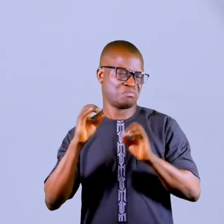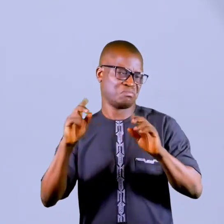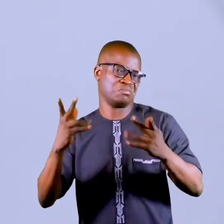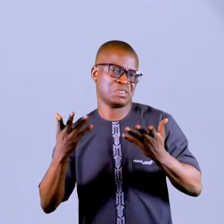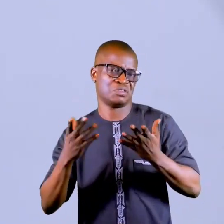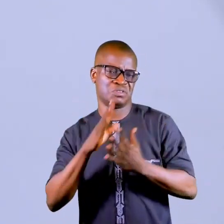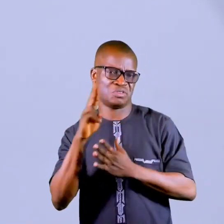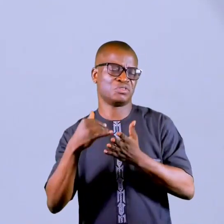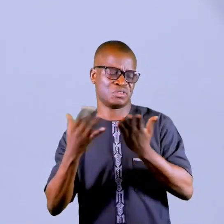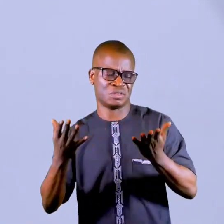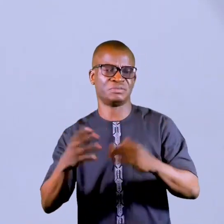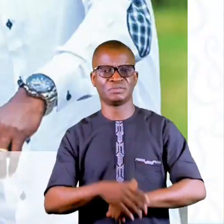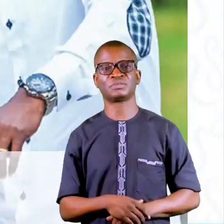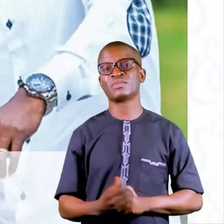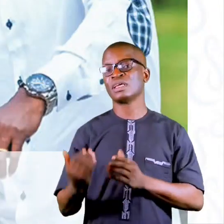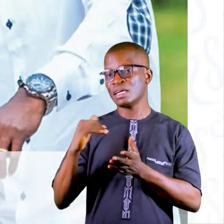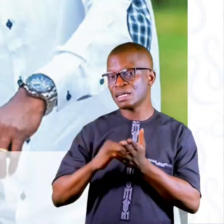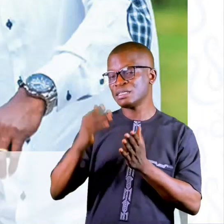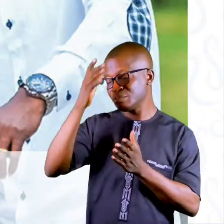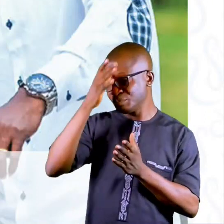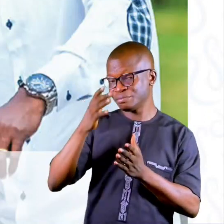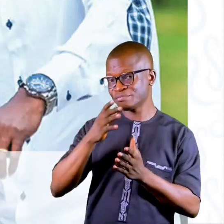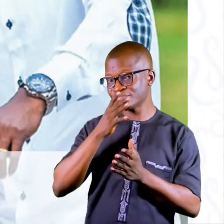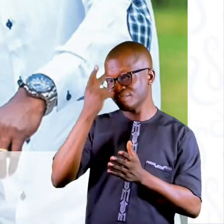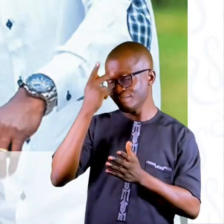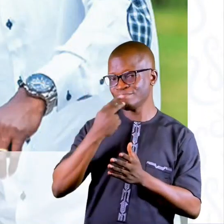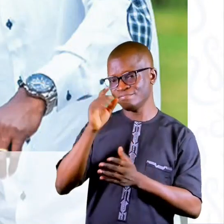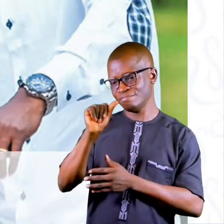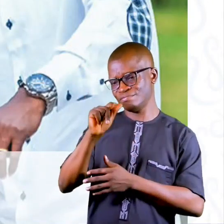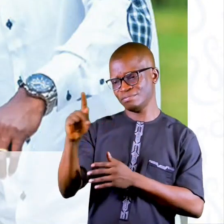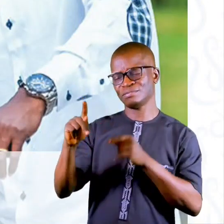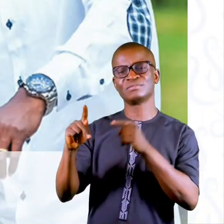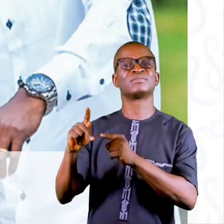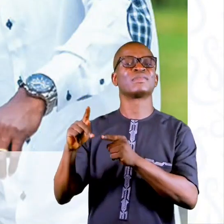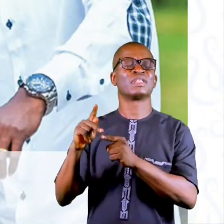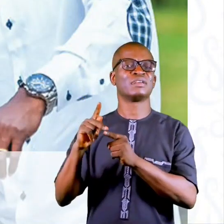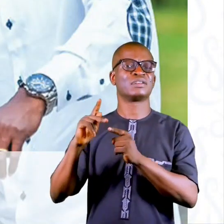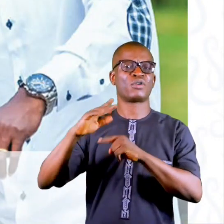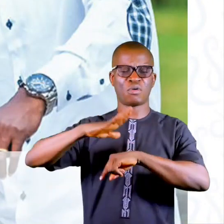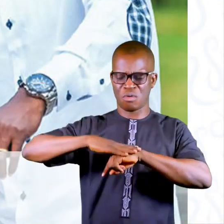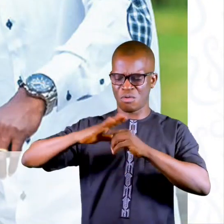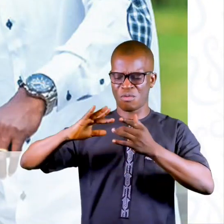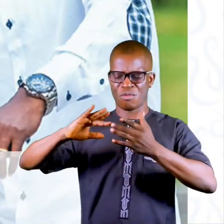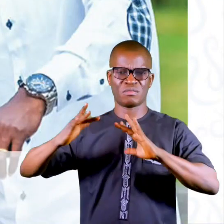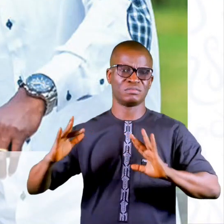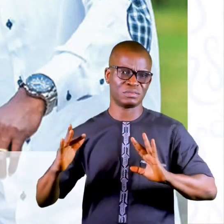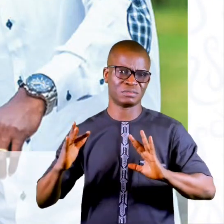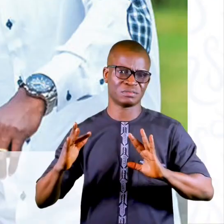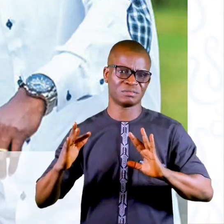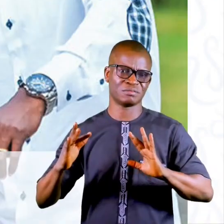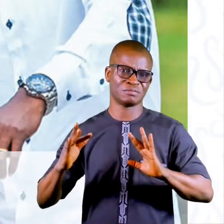have what is known as Parent App. And Parent App is the digital version of PLH